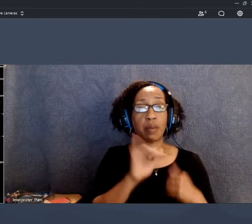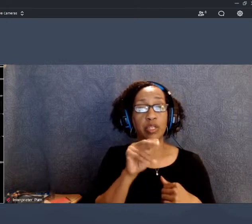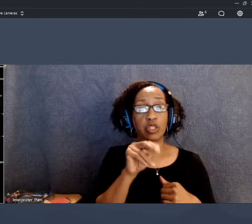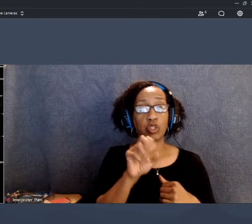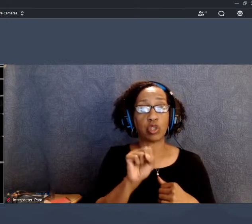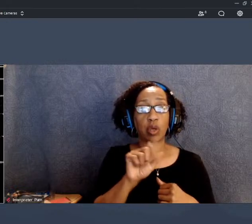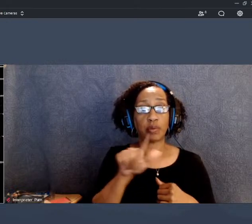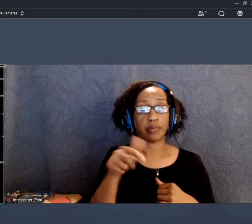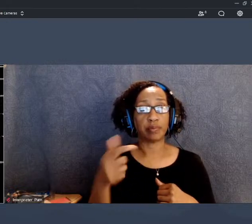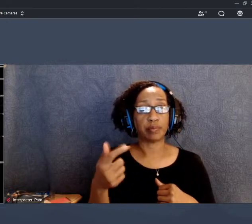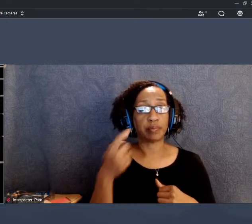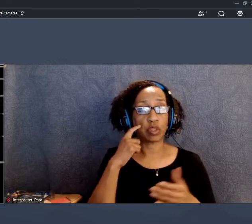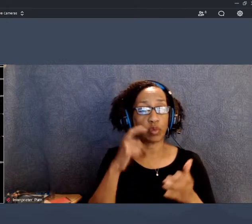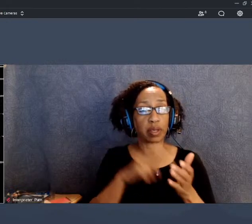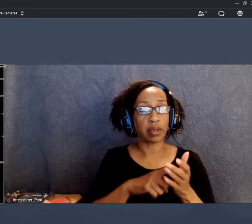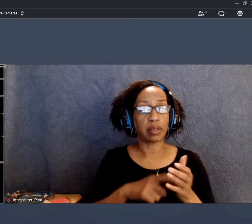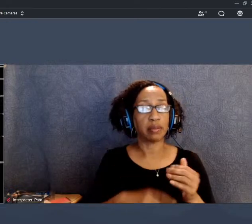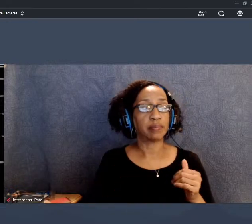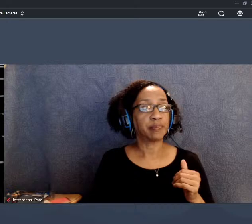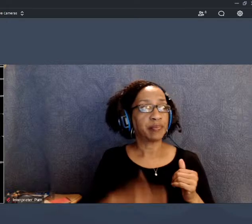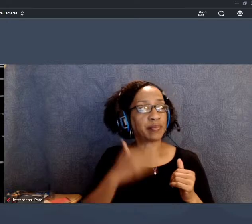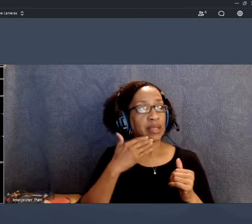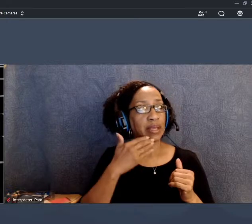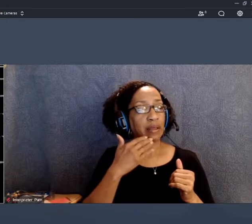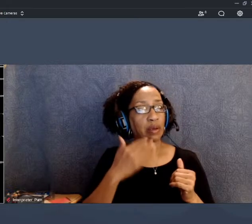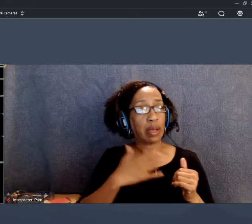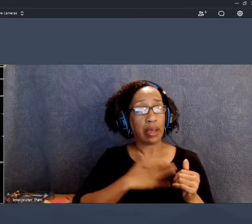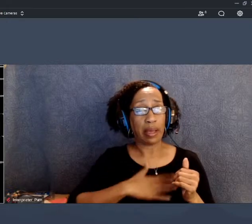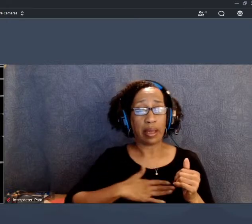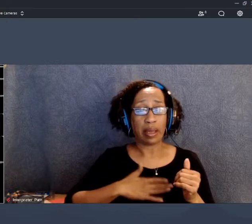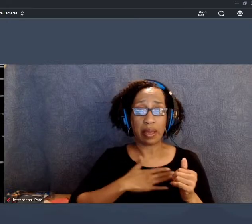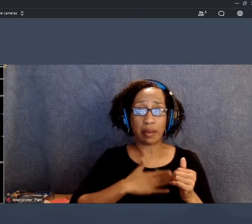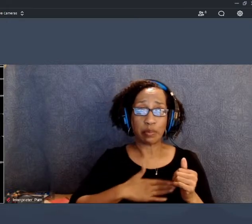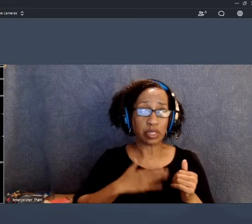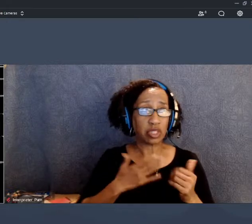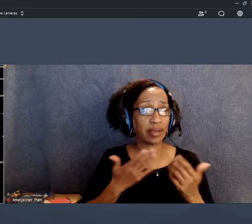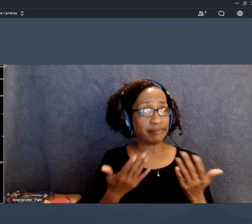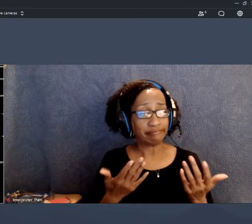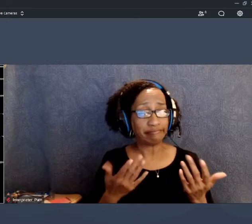you. I appreciate the effort of compromise for this, but